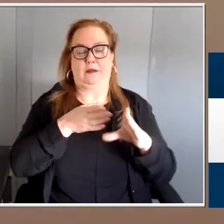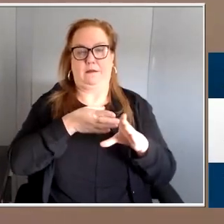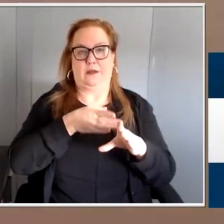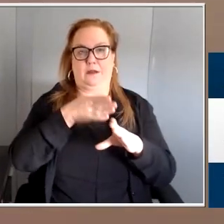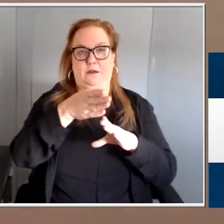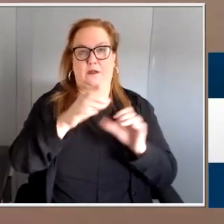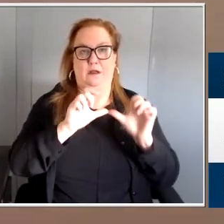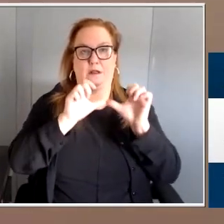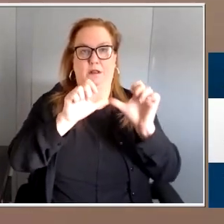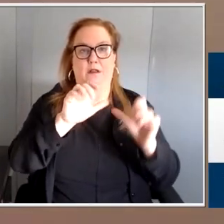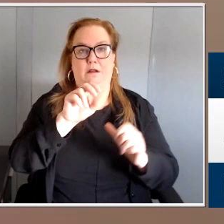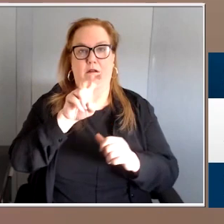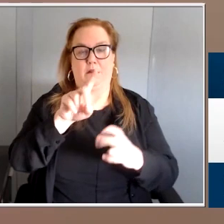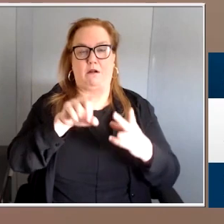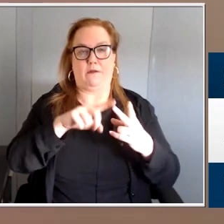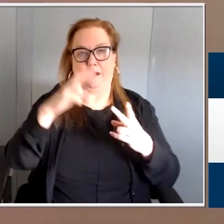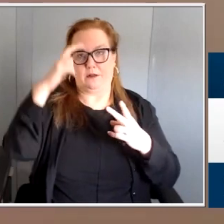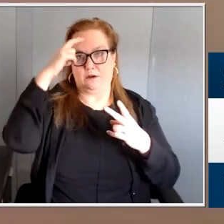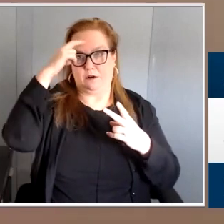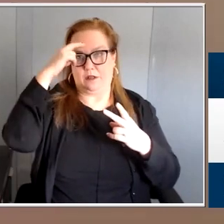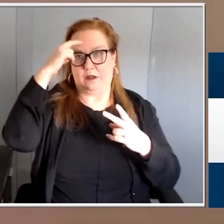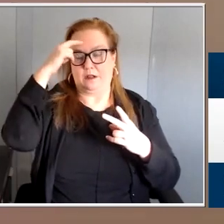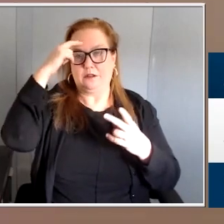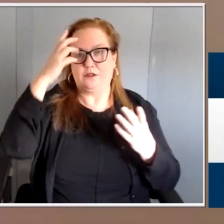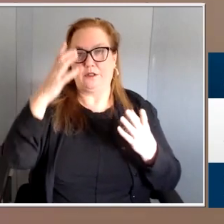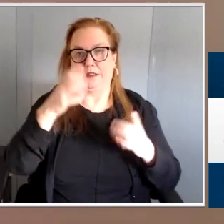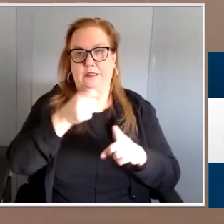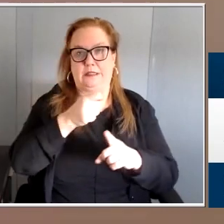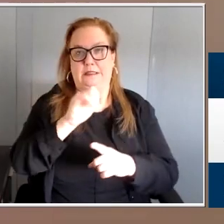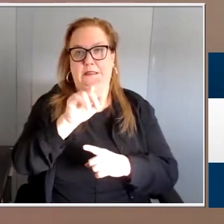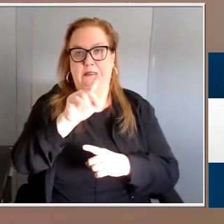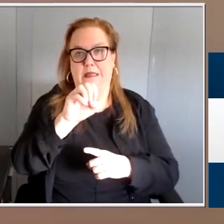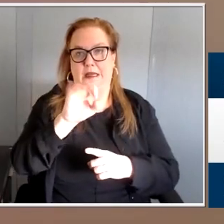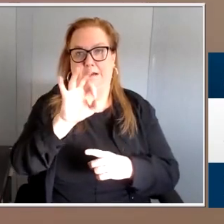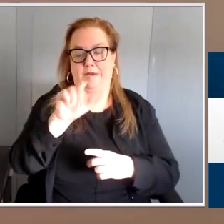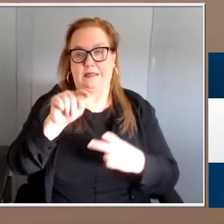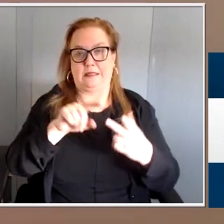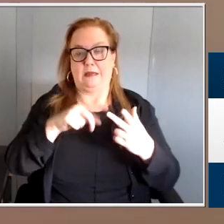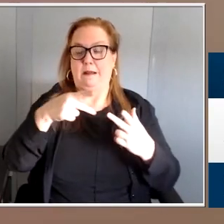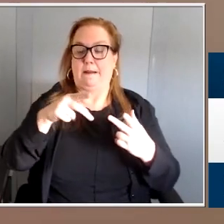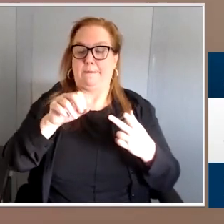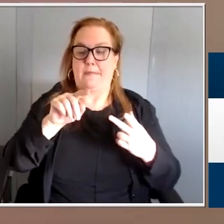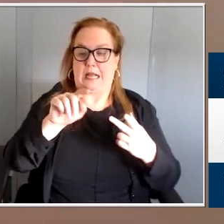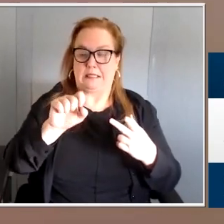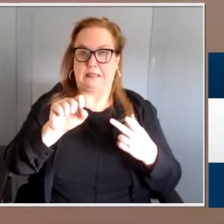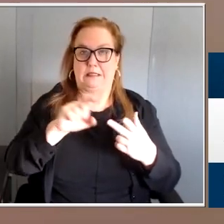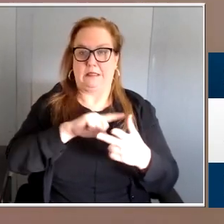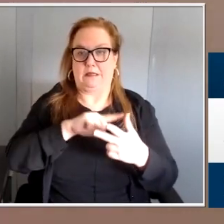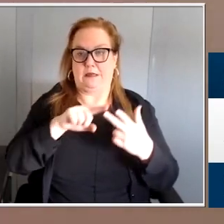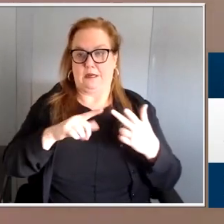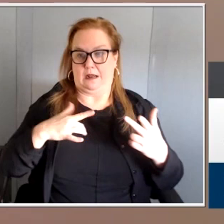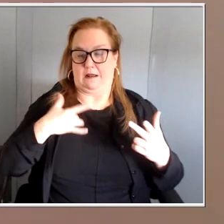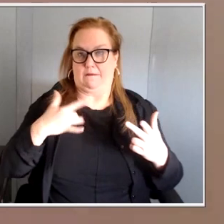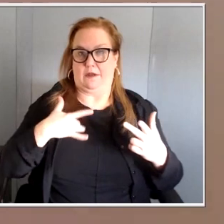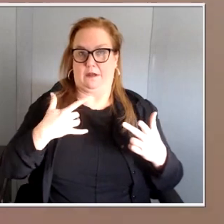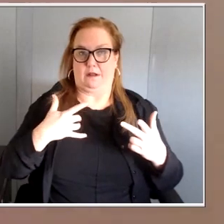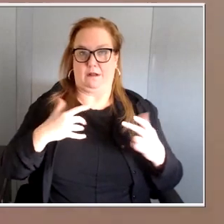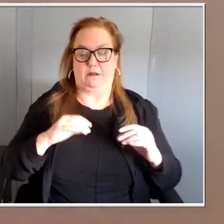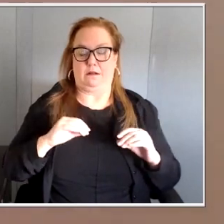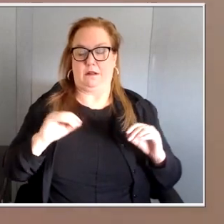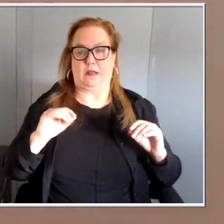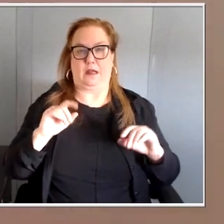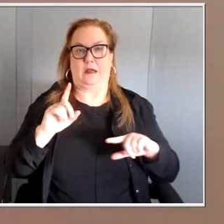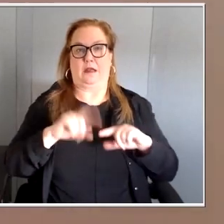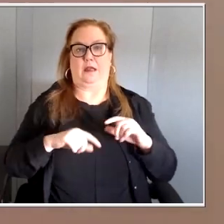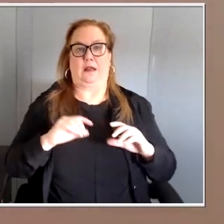long COVID and the neurologic side effects and POTS are two of the things that I feel, you know, kind of utterly helpless. I can't tell